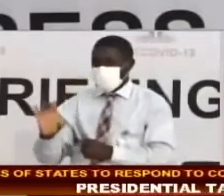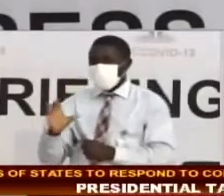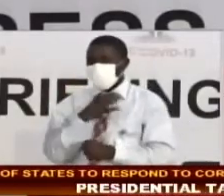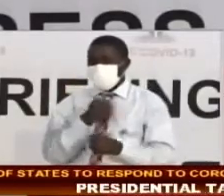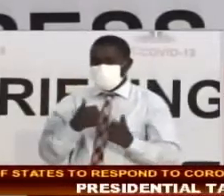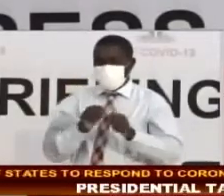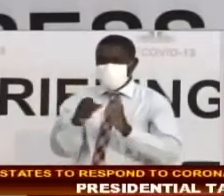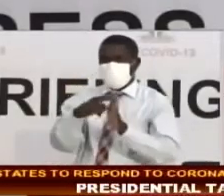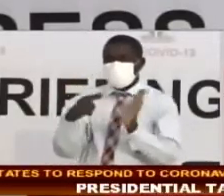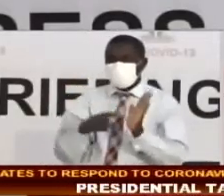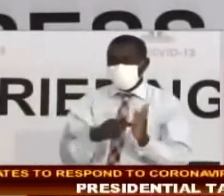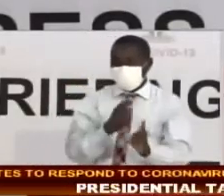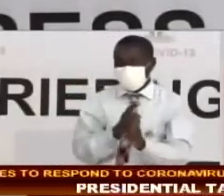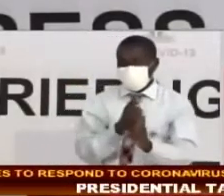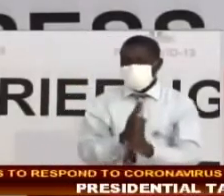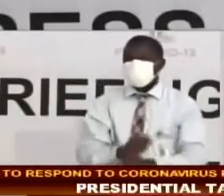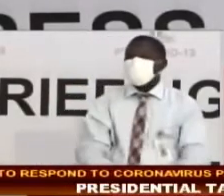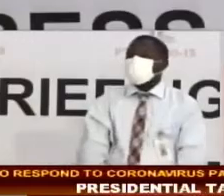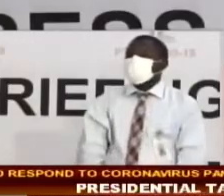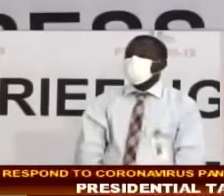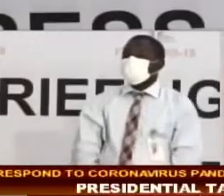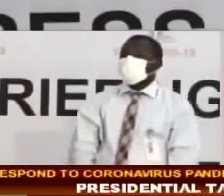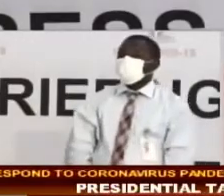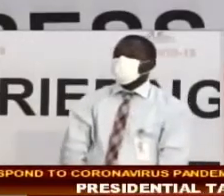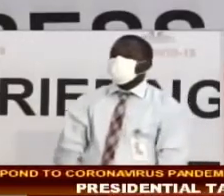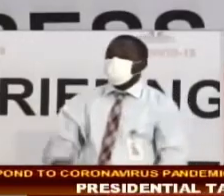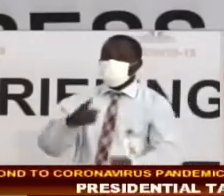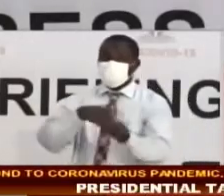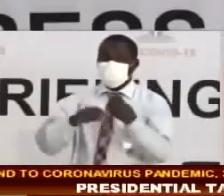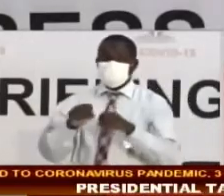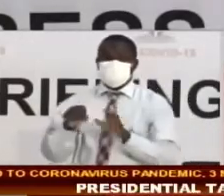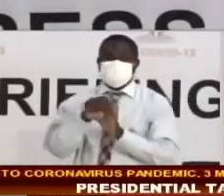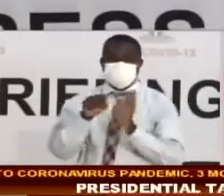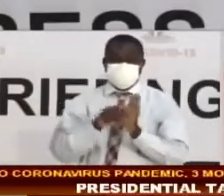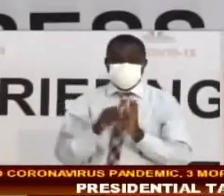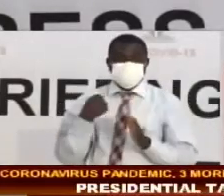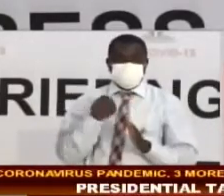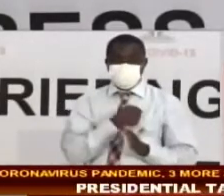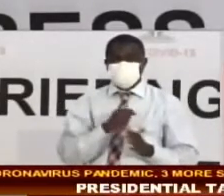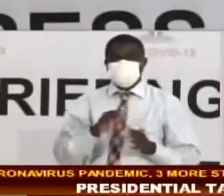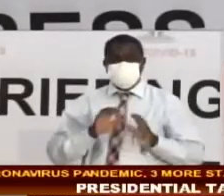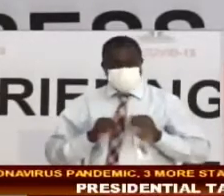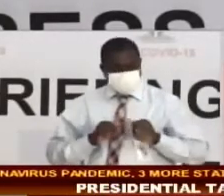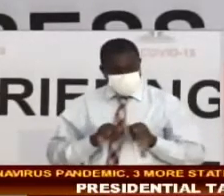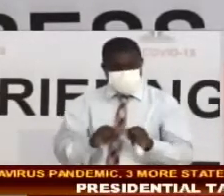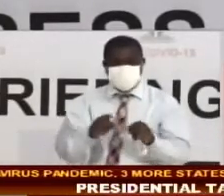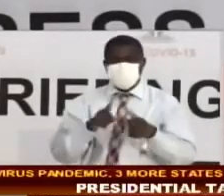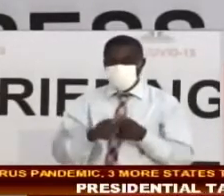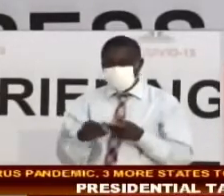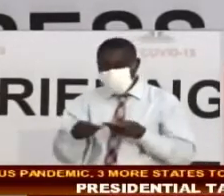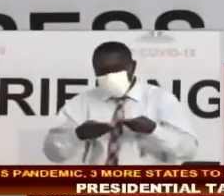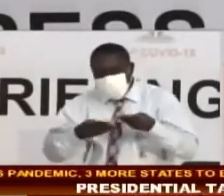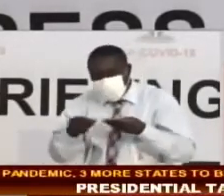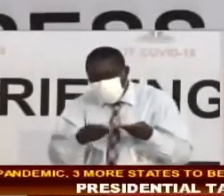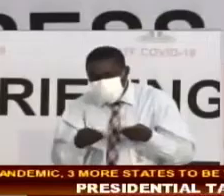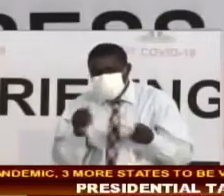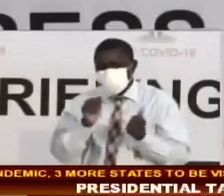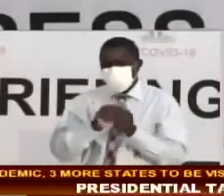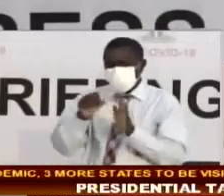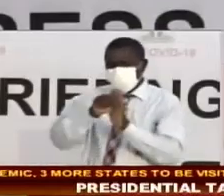With regards to state engagement, we continue to engage collaboratively with state governments on the pandemic